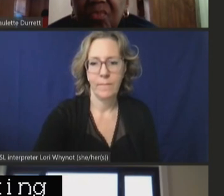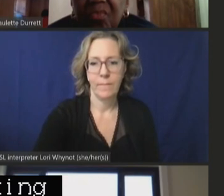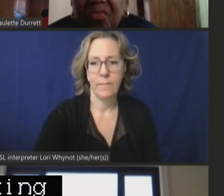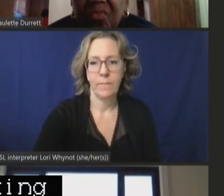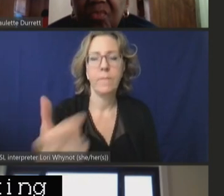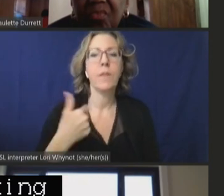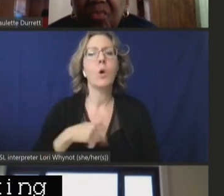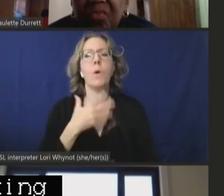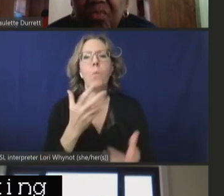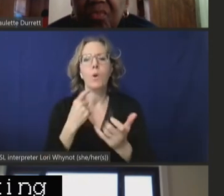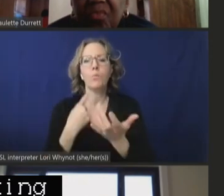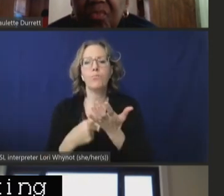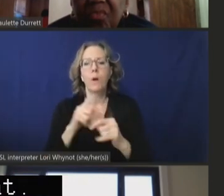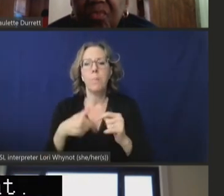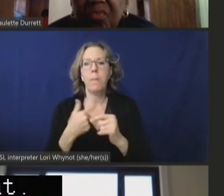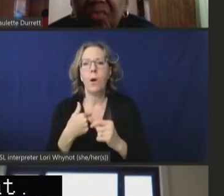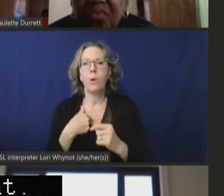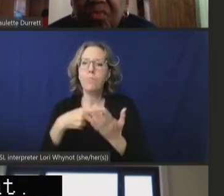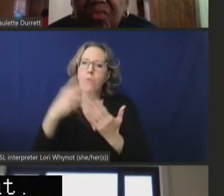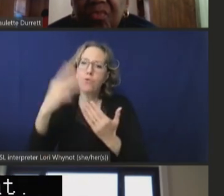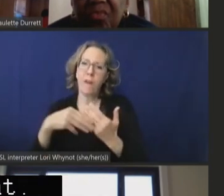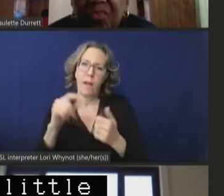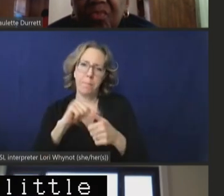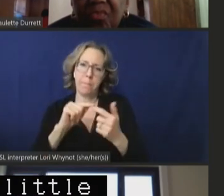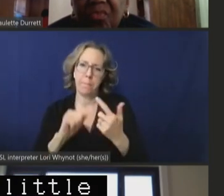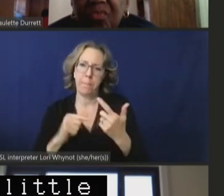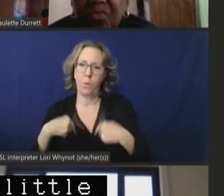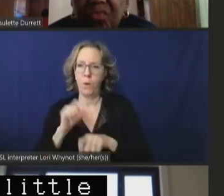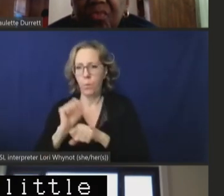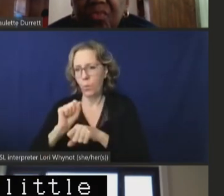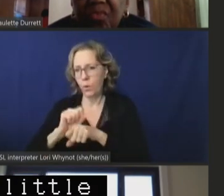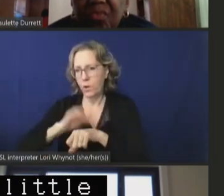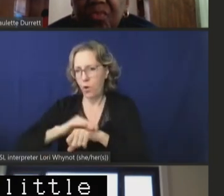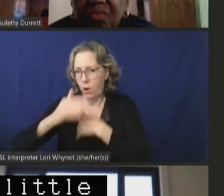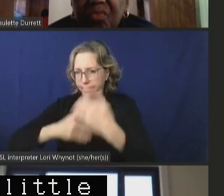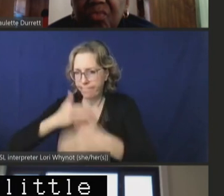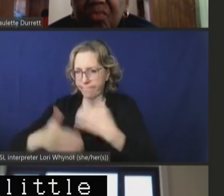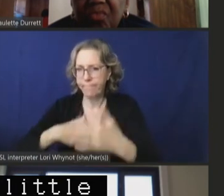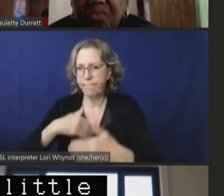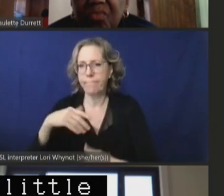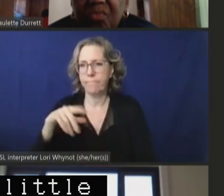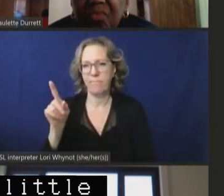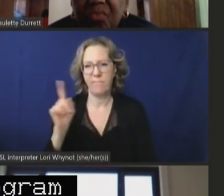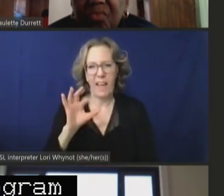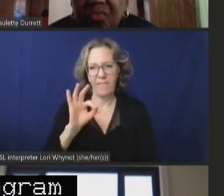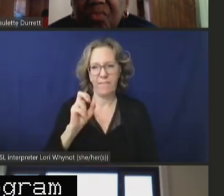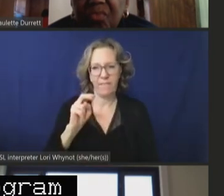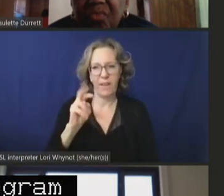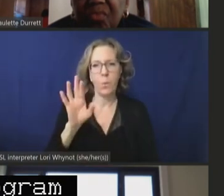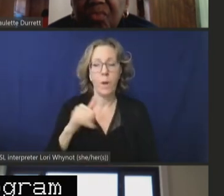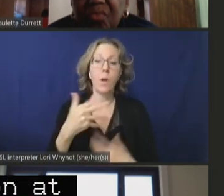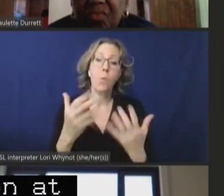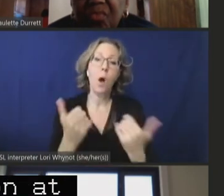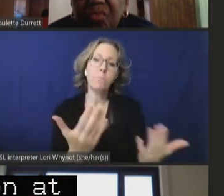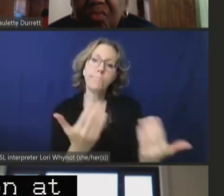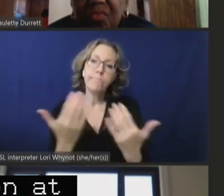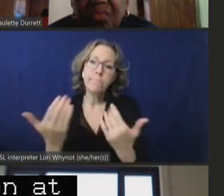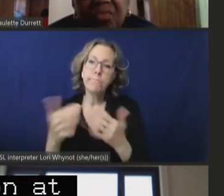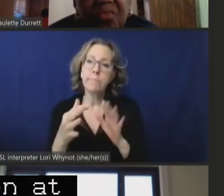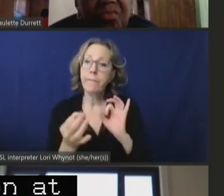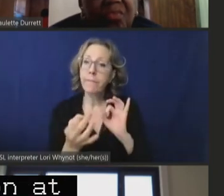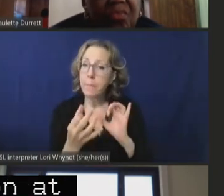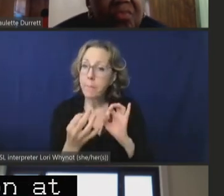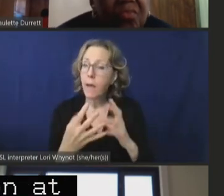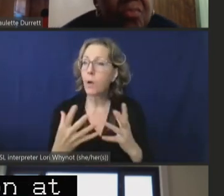issues that we've been working on at Fenway, and obviously get some feedback and open some lines of communication